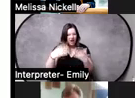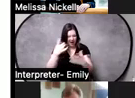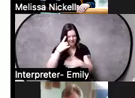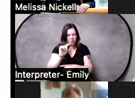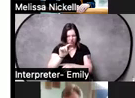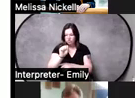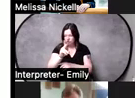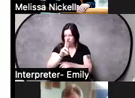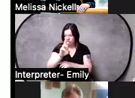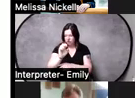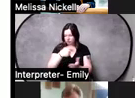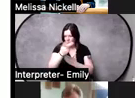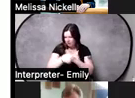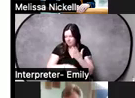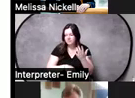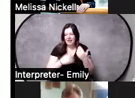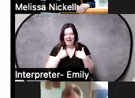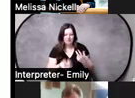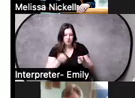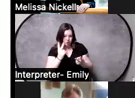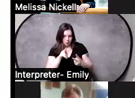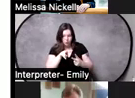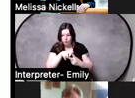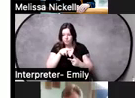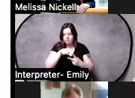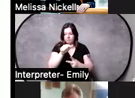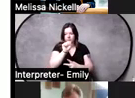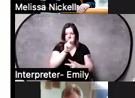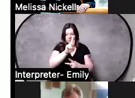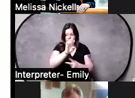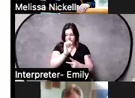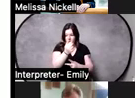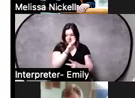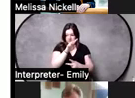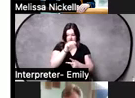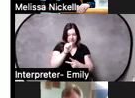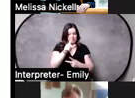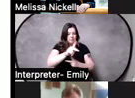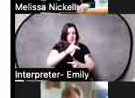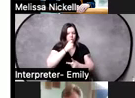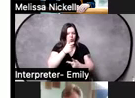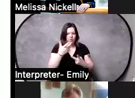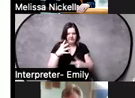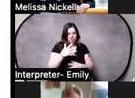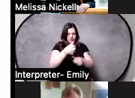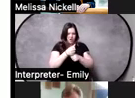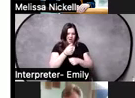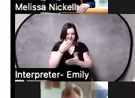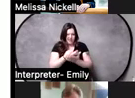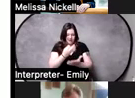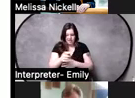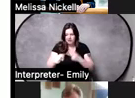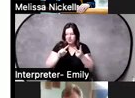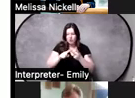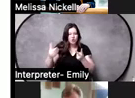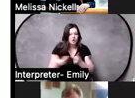come in 2 flavors. The SURE grants for people who have had some funding in the past, SURE First grant for newer investigators. These are the links